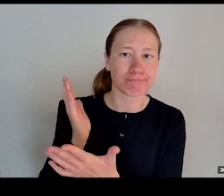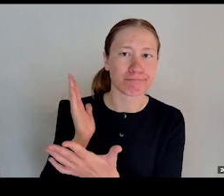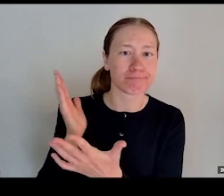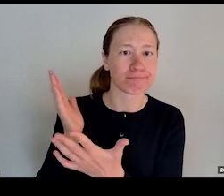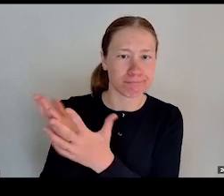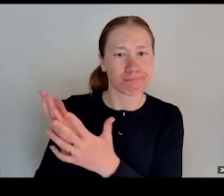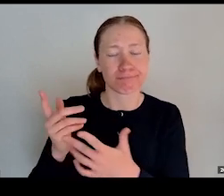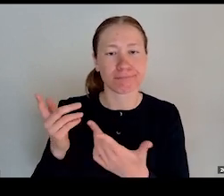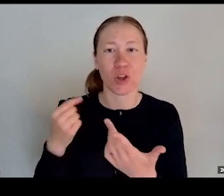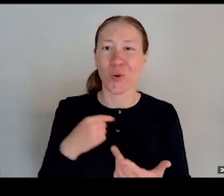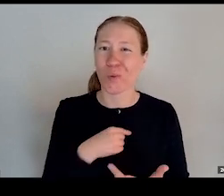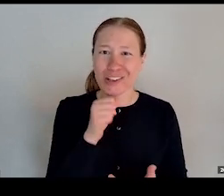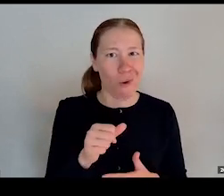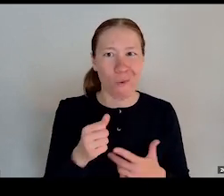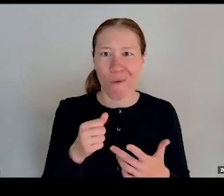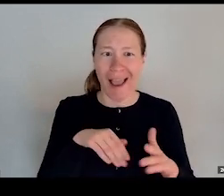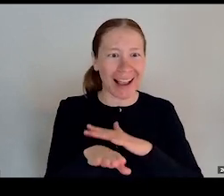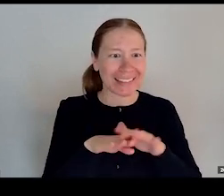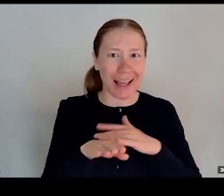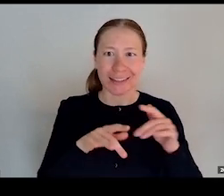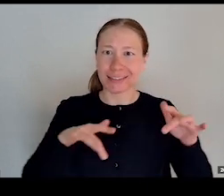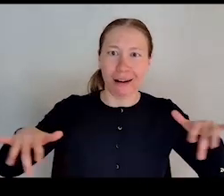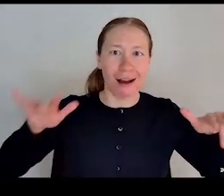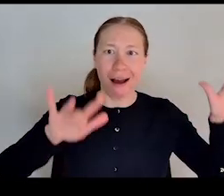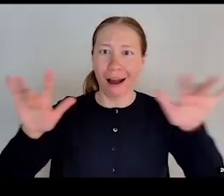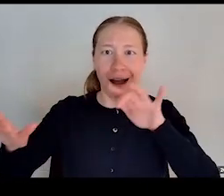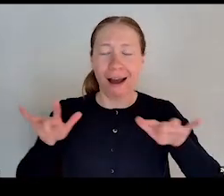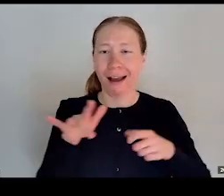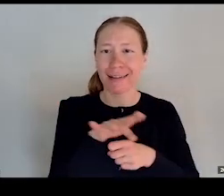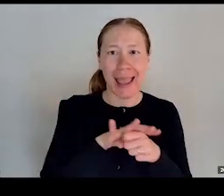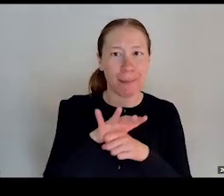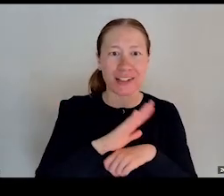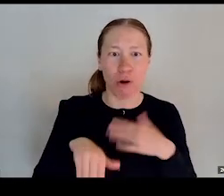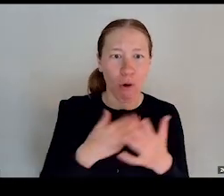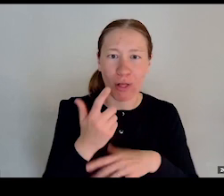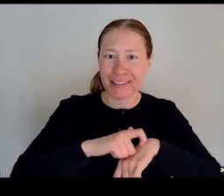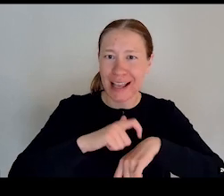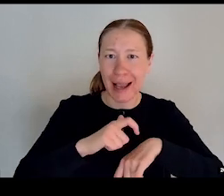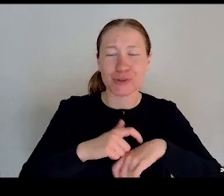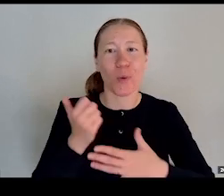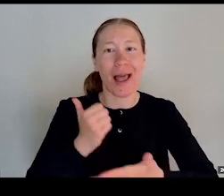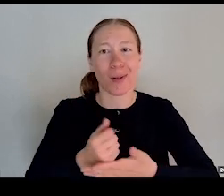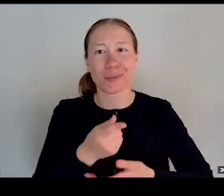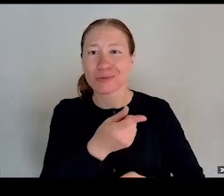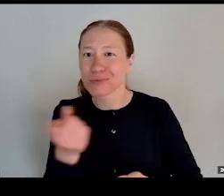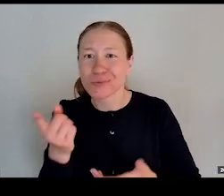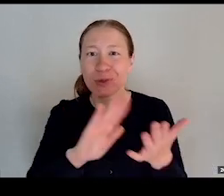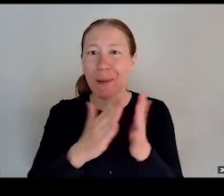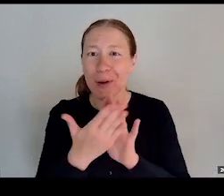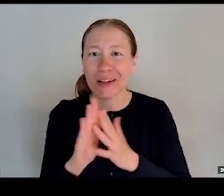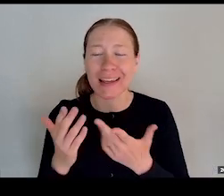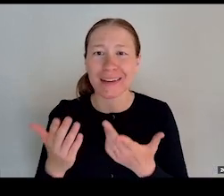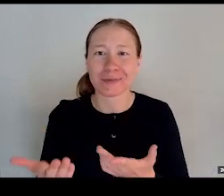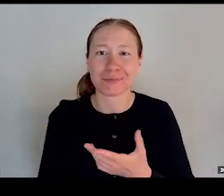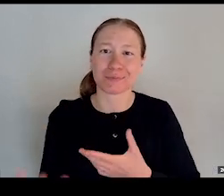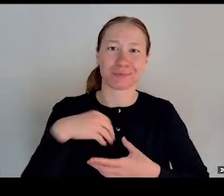access all of our campus at all times, so it's really helpful for you all as the community to report those so that we're aware of where these exist and how we